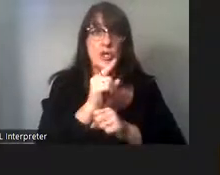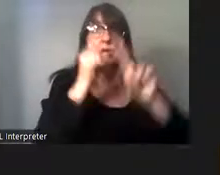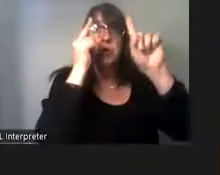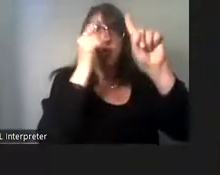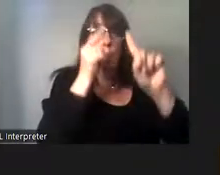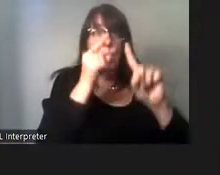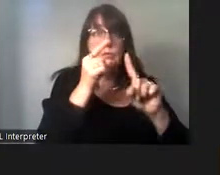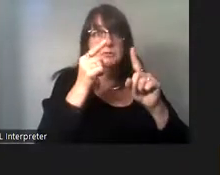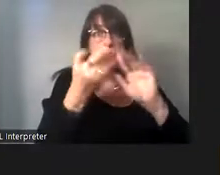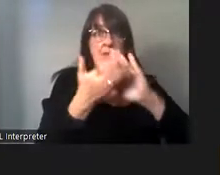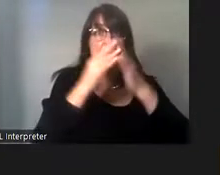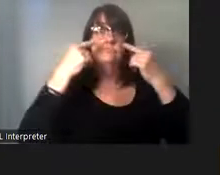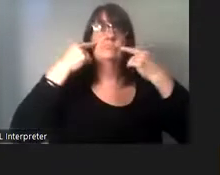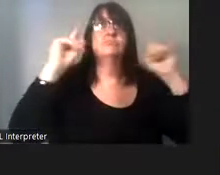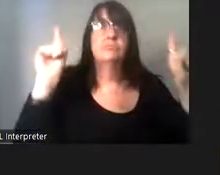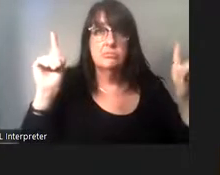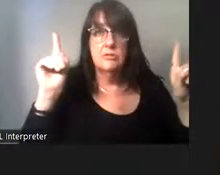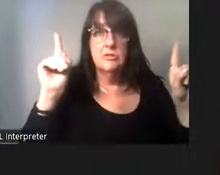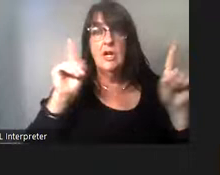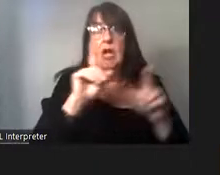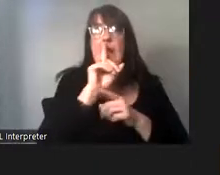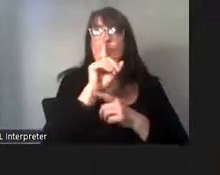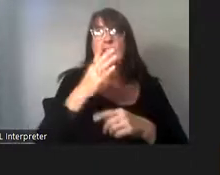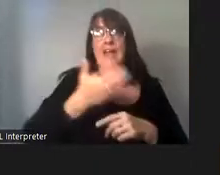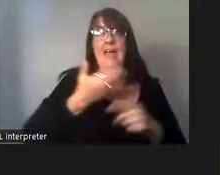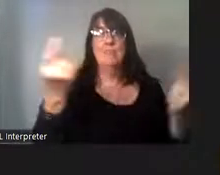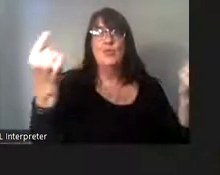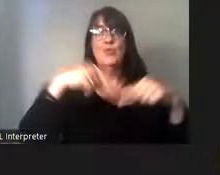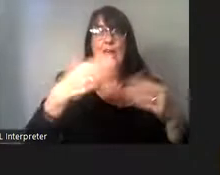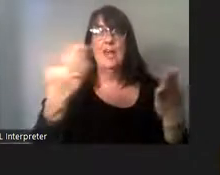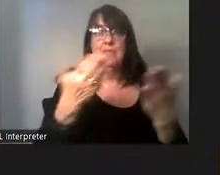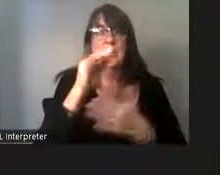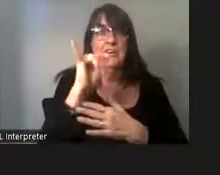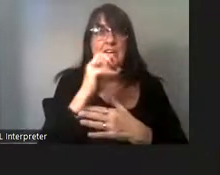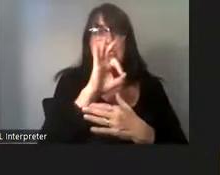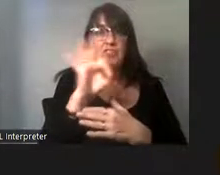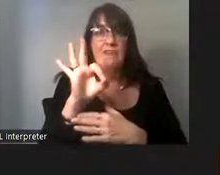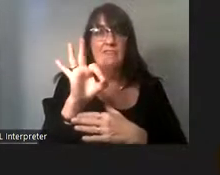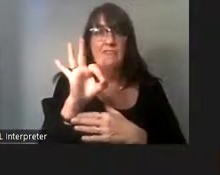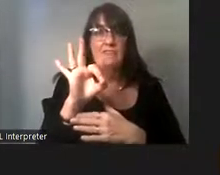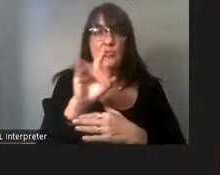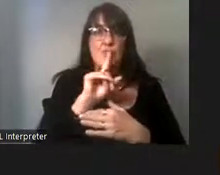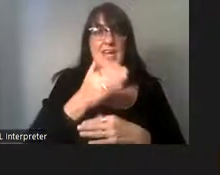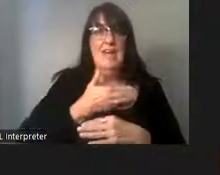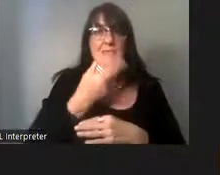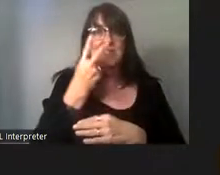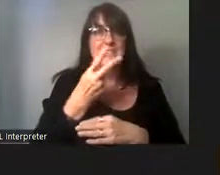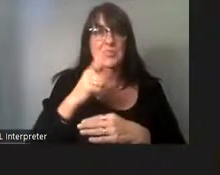are successful. So I am thrilled to have you here, Jeff. It's great to see you, and I will turn it over to